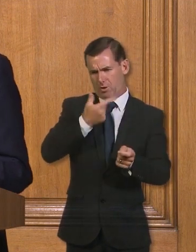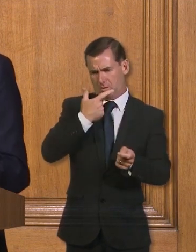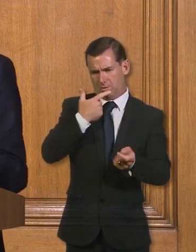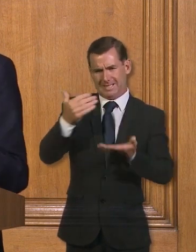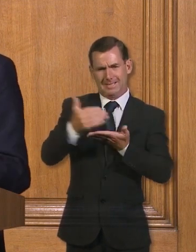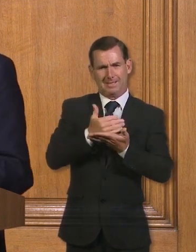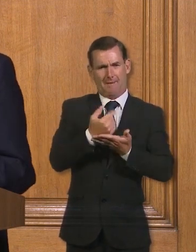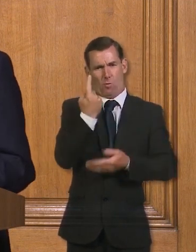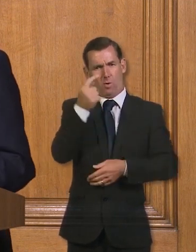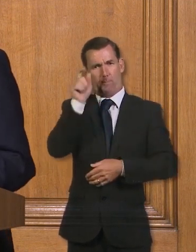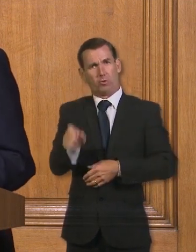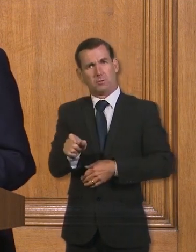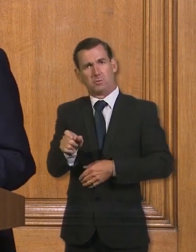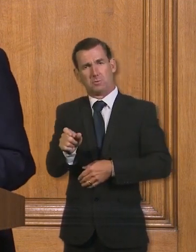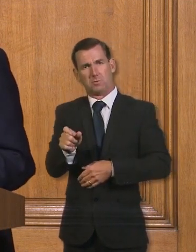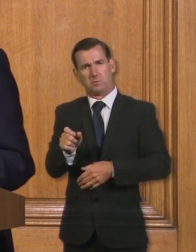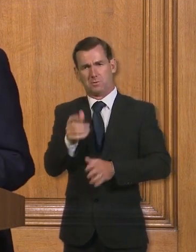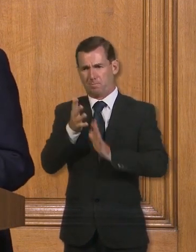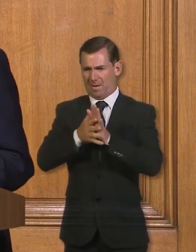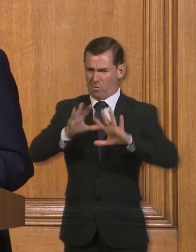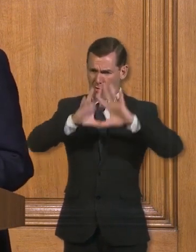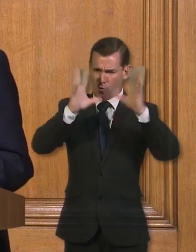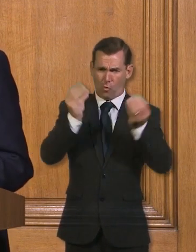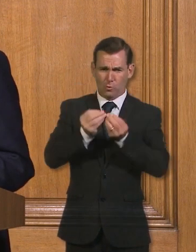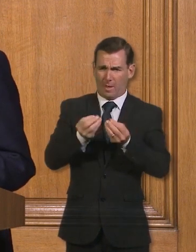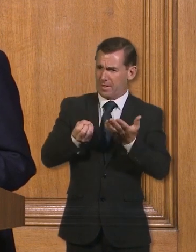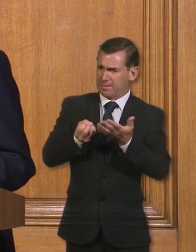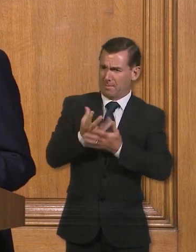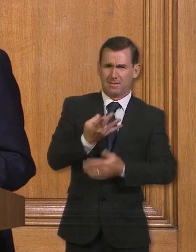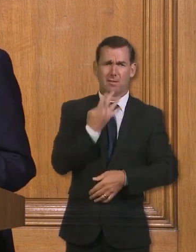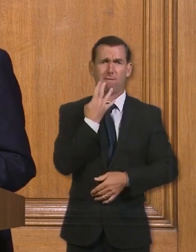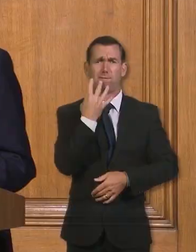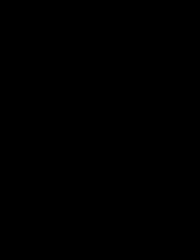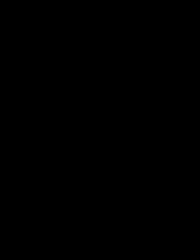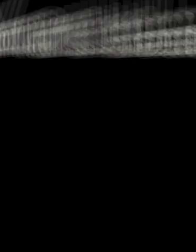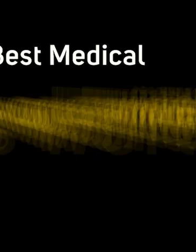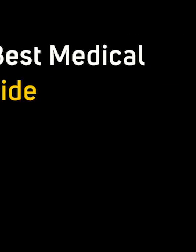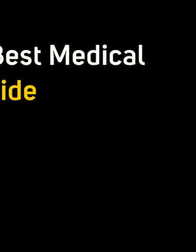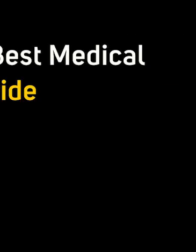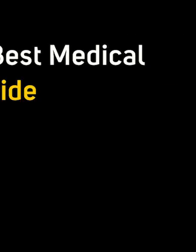£40. So this is really, really remarkable, and we're extremely pleased with this result.